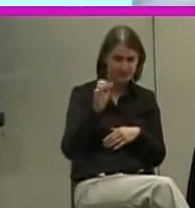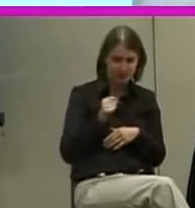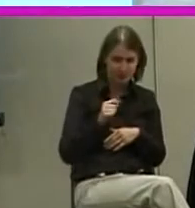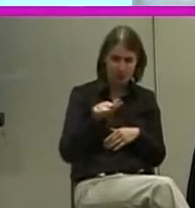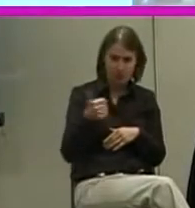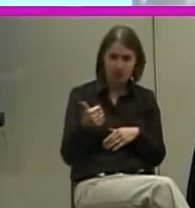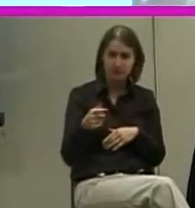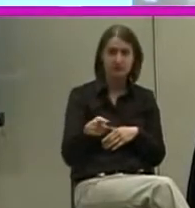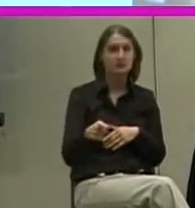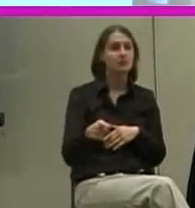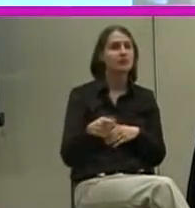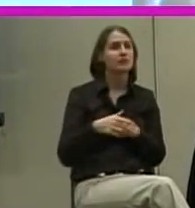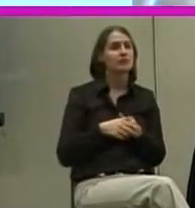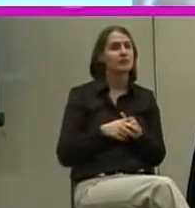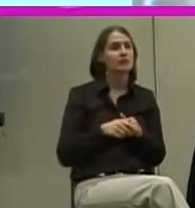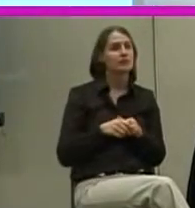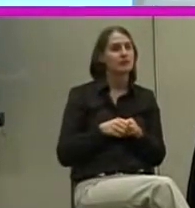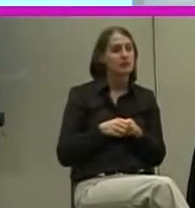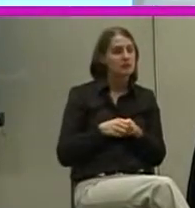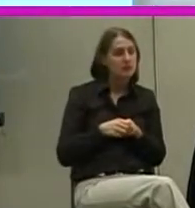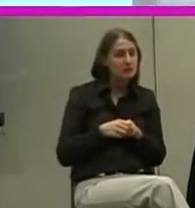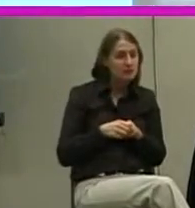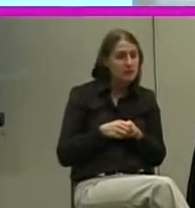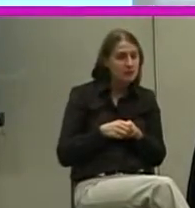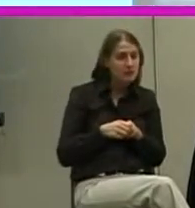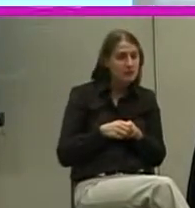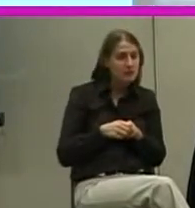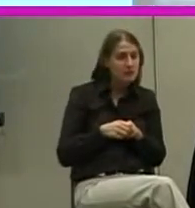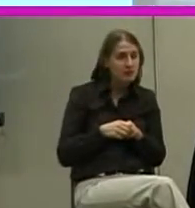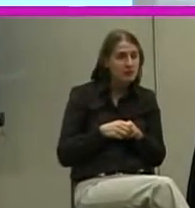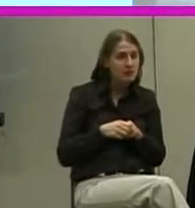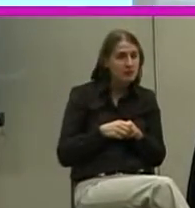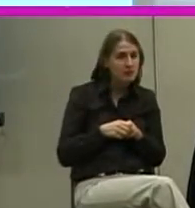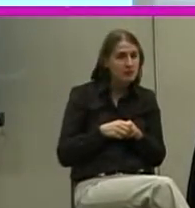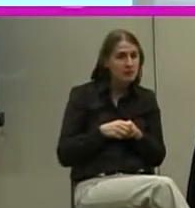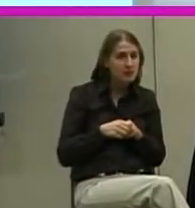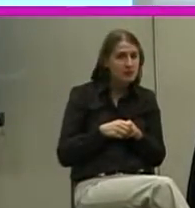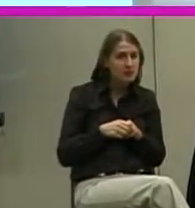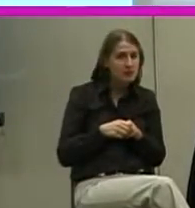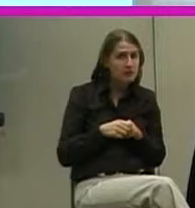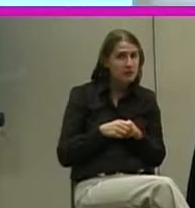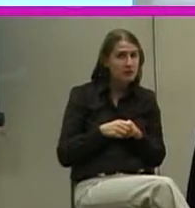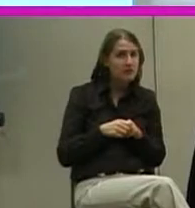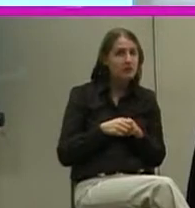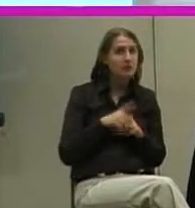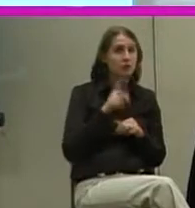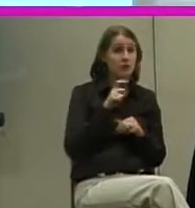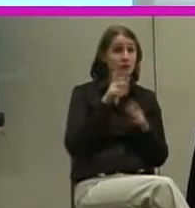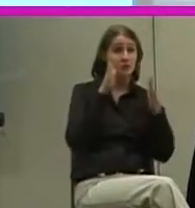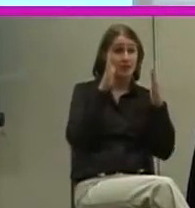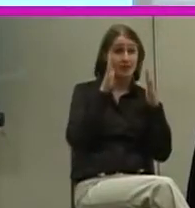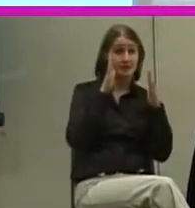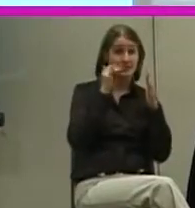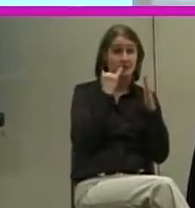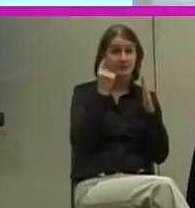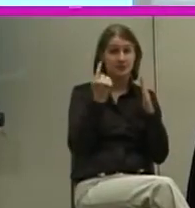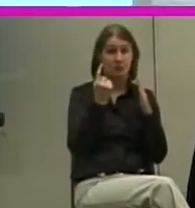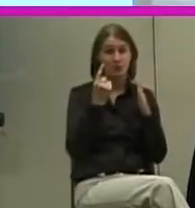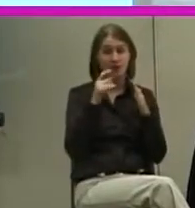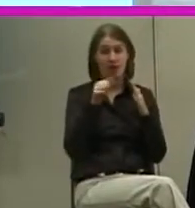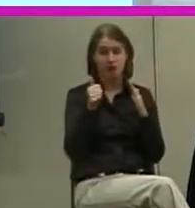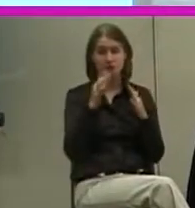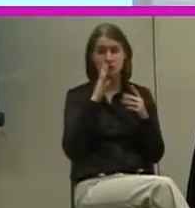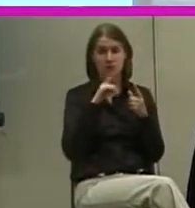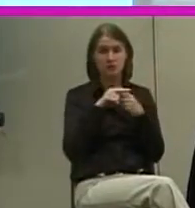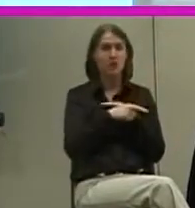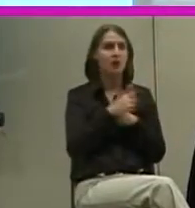else? And when you're listening, when somebody else is talking, you don't talk. That's